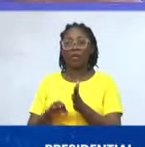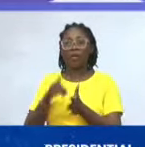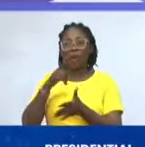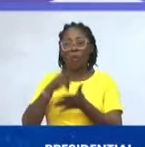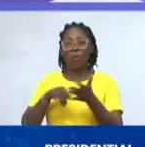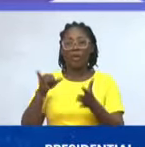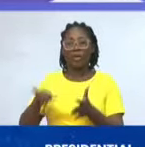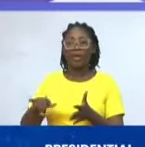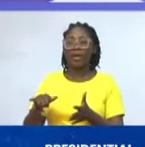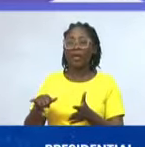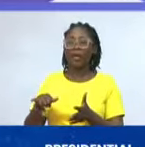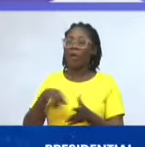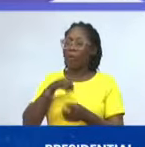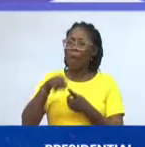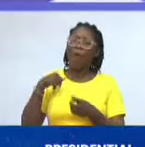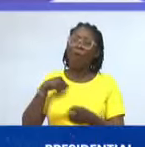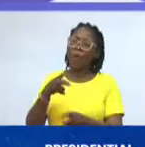So